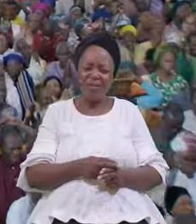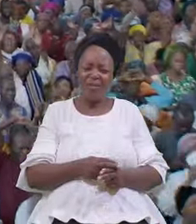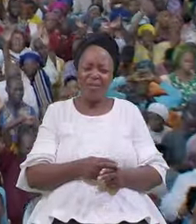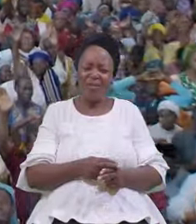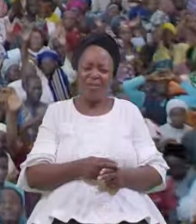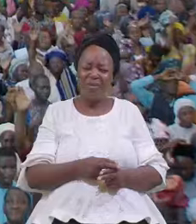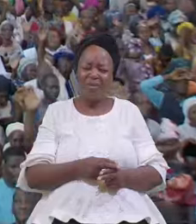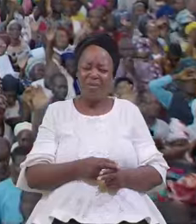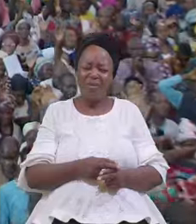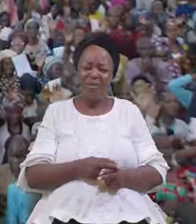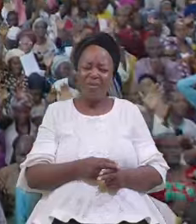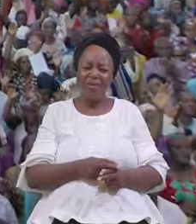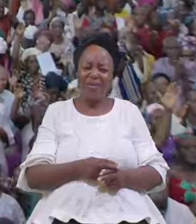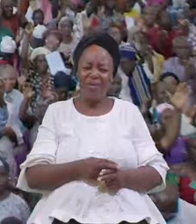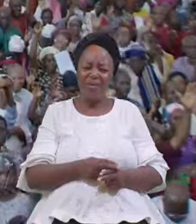Higher.